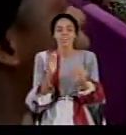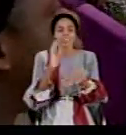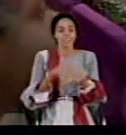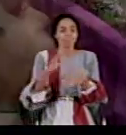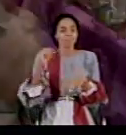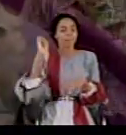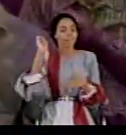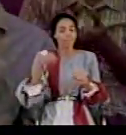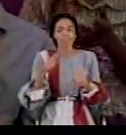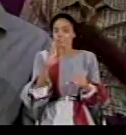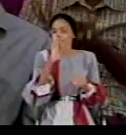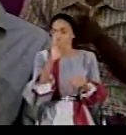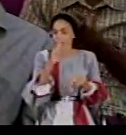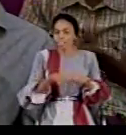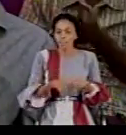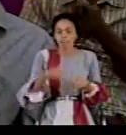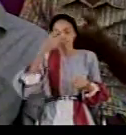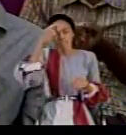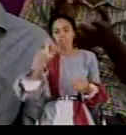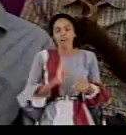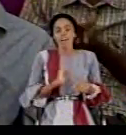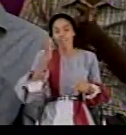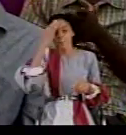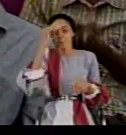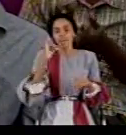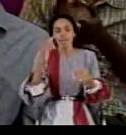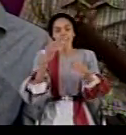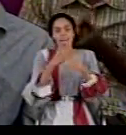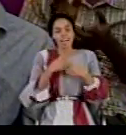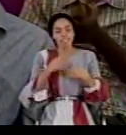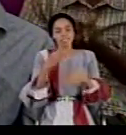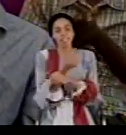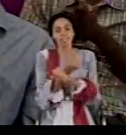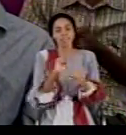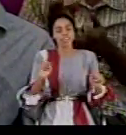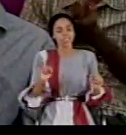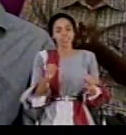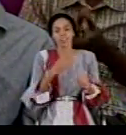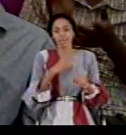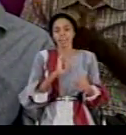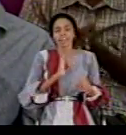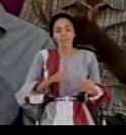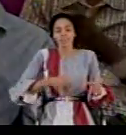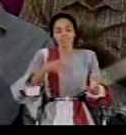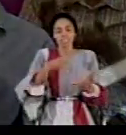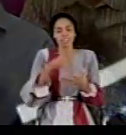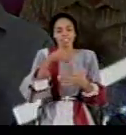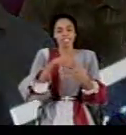I've got salvation and I've